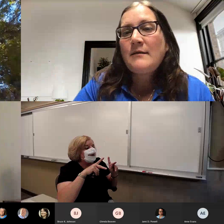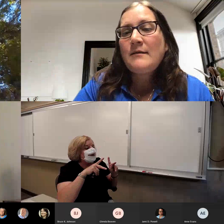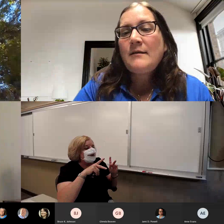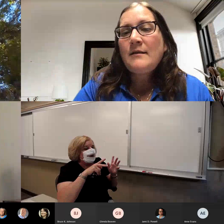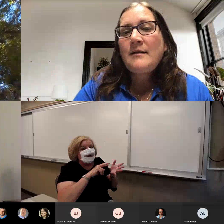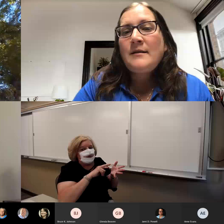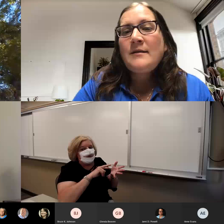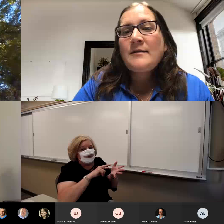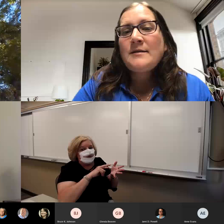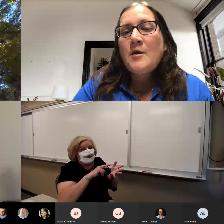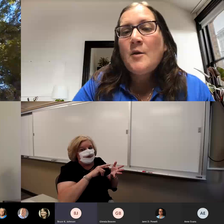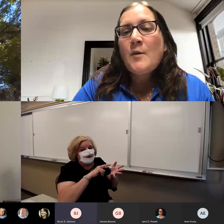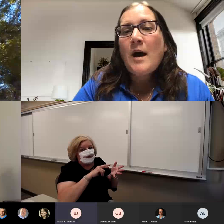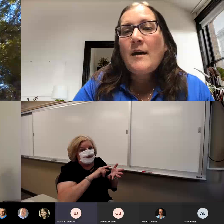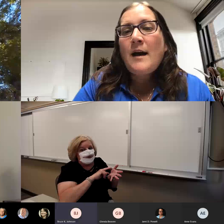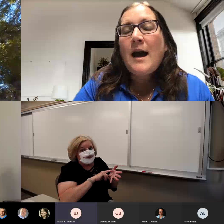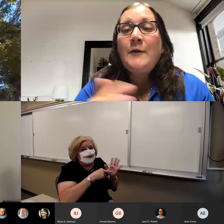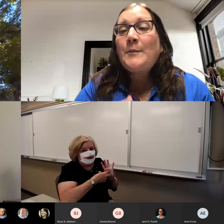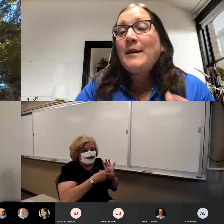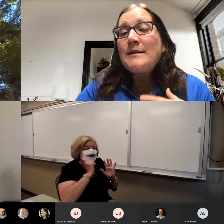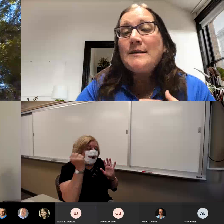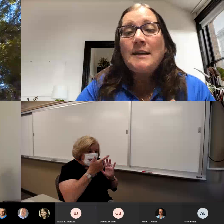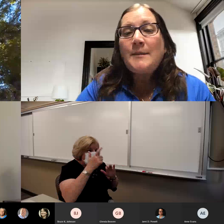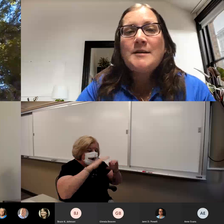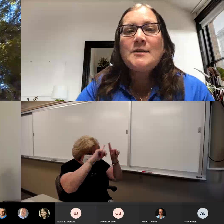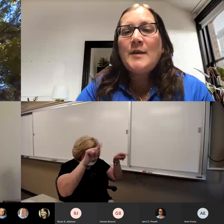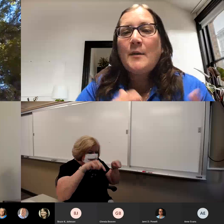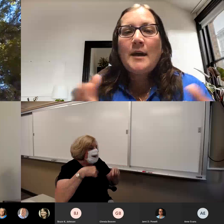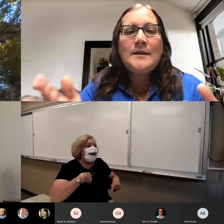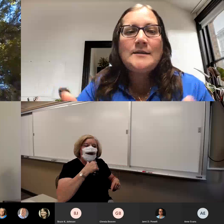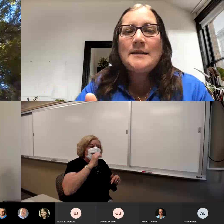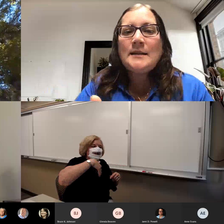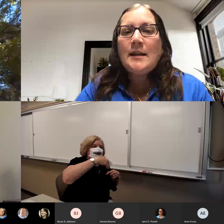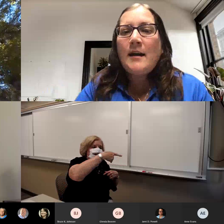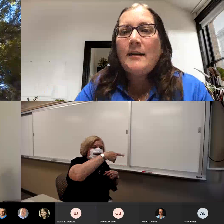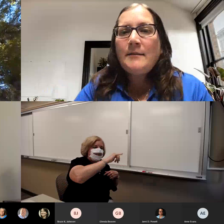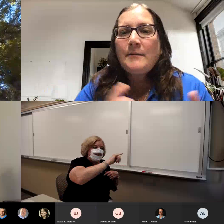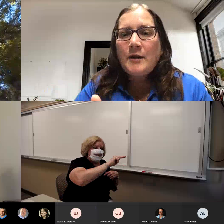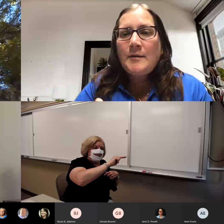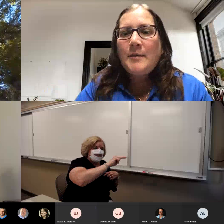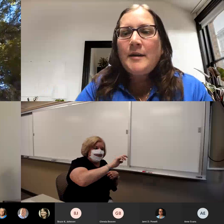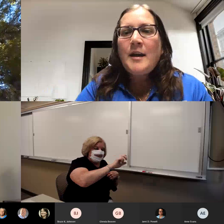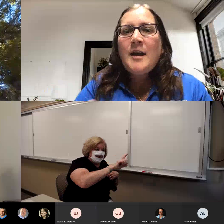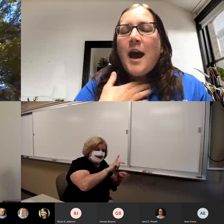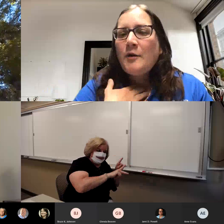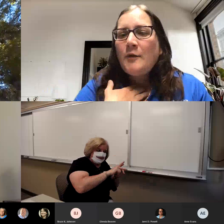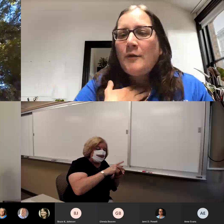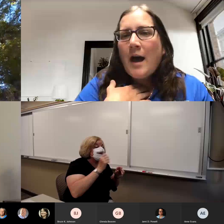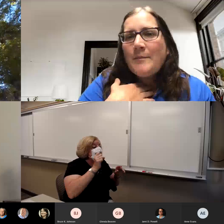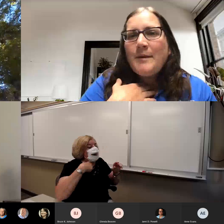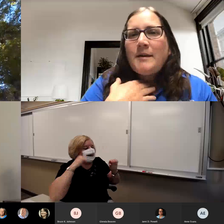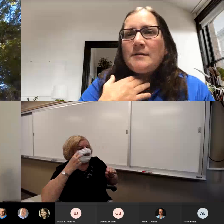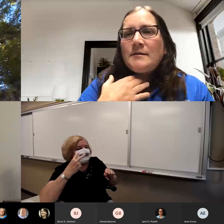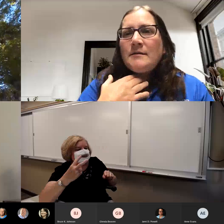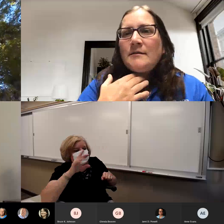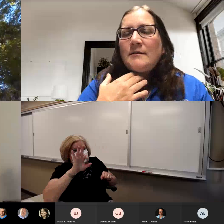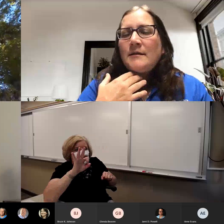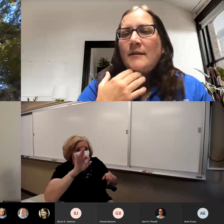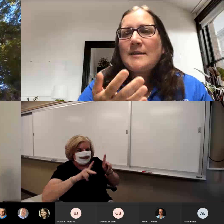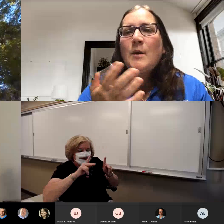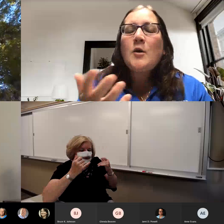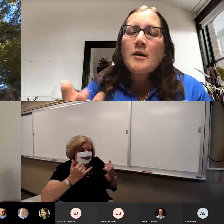screen. So okay. I haven't pinned anybody just so that way I can see the 9 grin, but I don't know if I'm